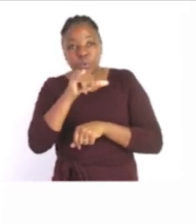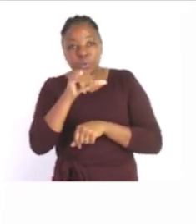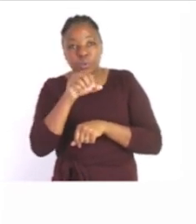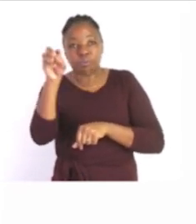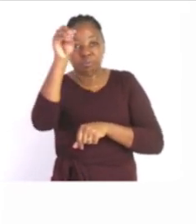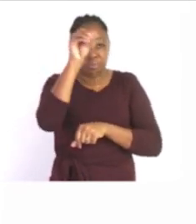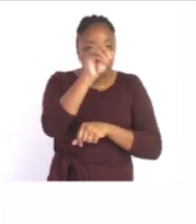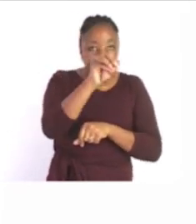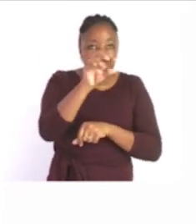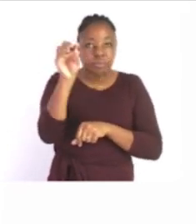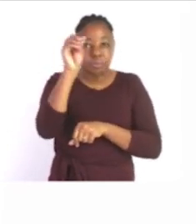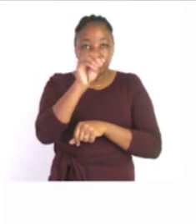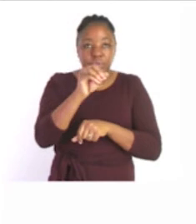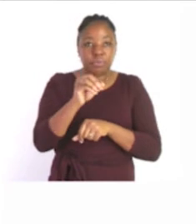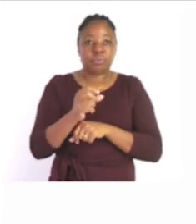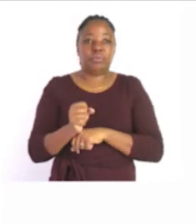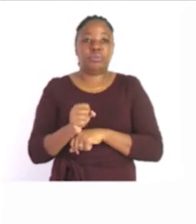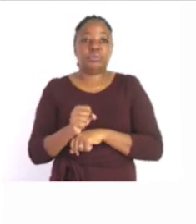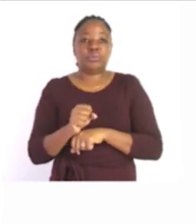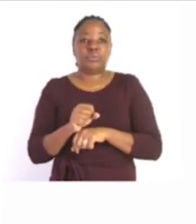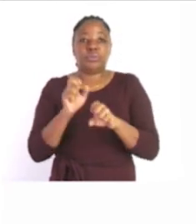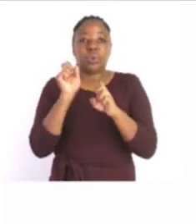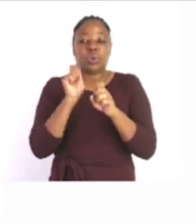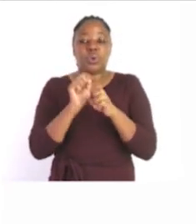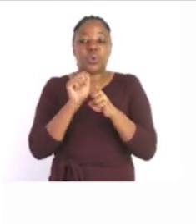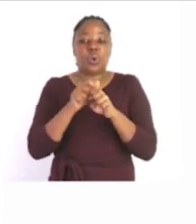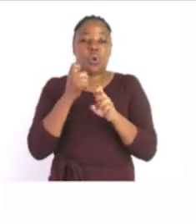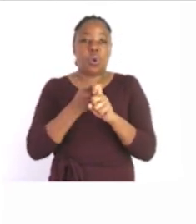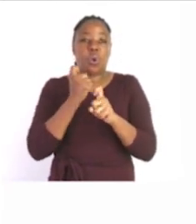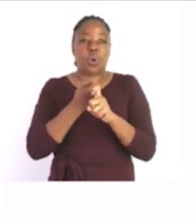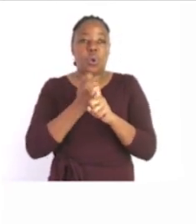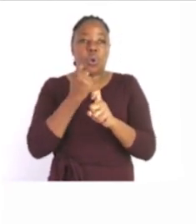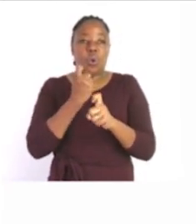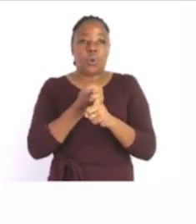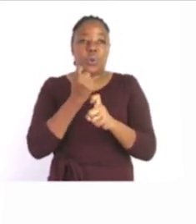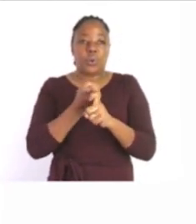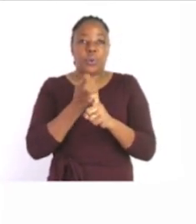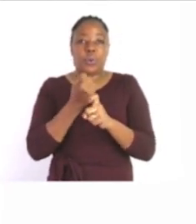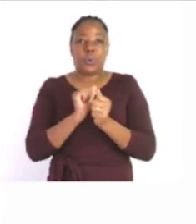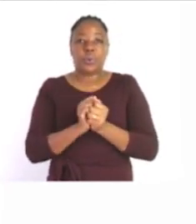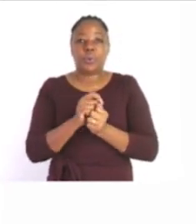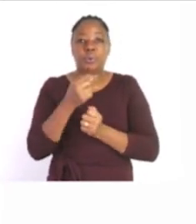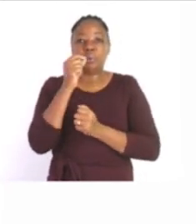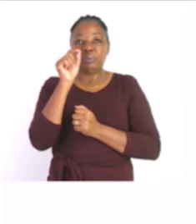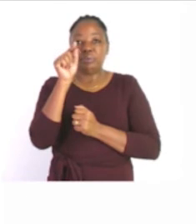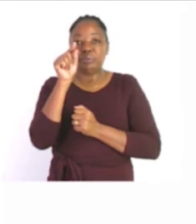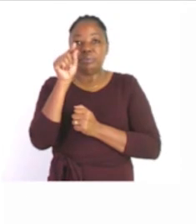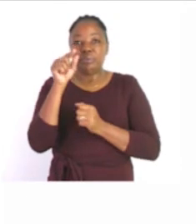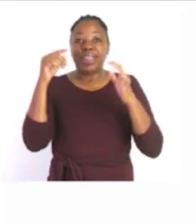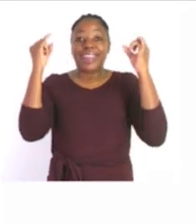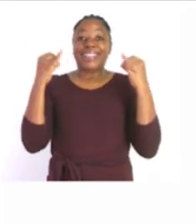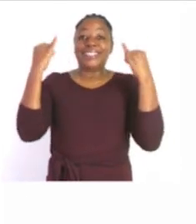like coins, okay? And the rest I can't do for you because I know you are